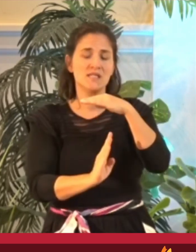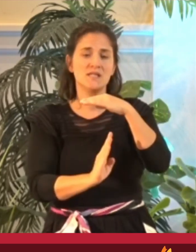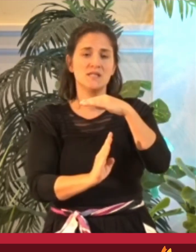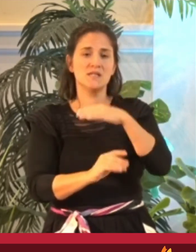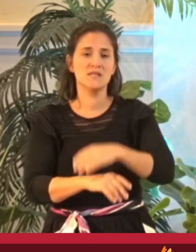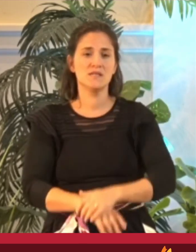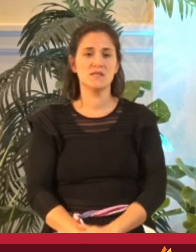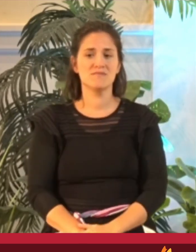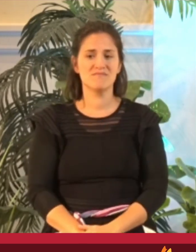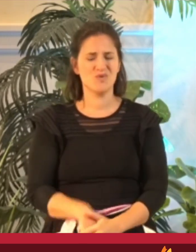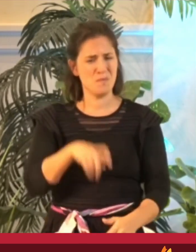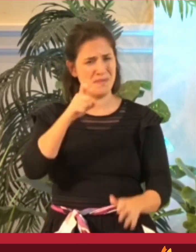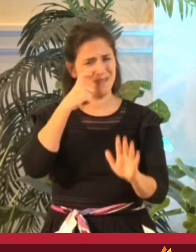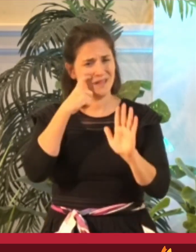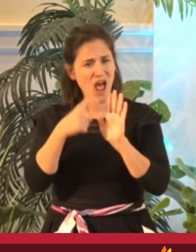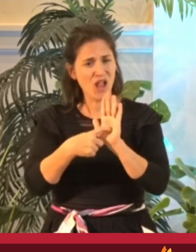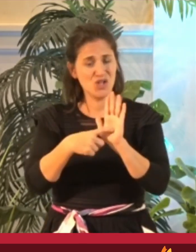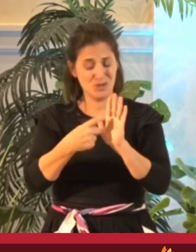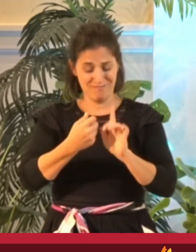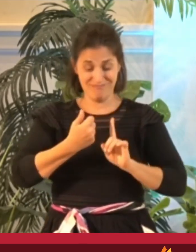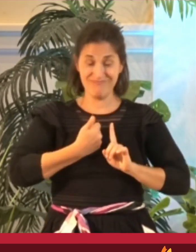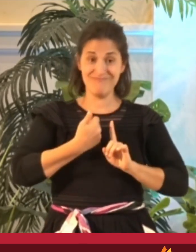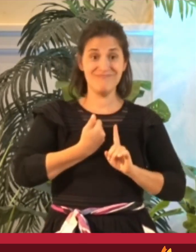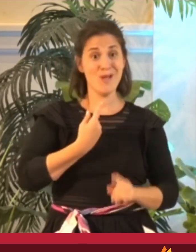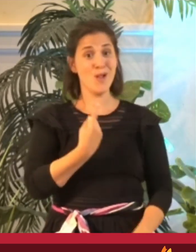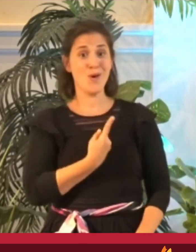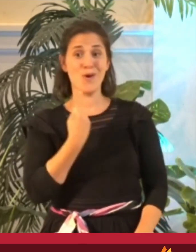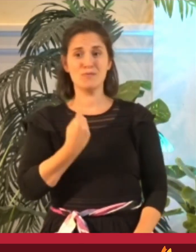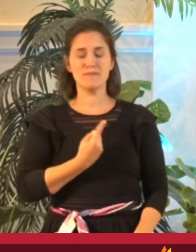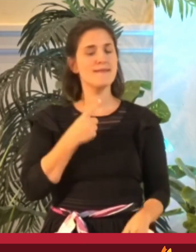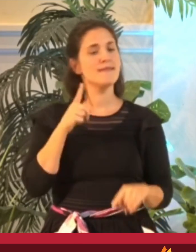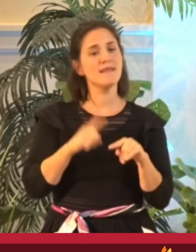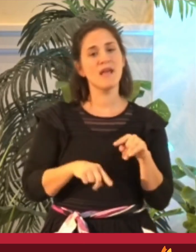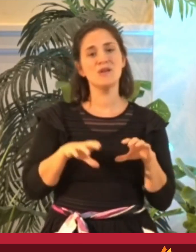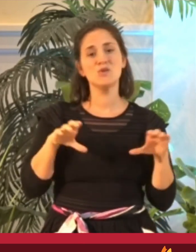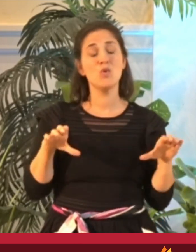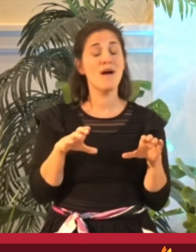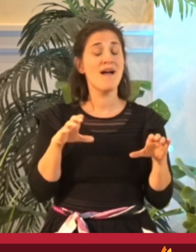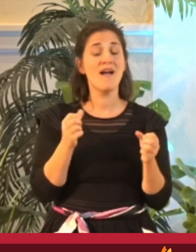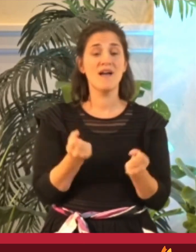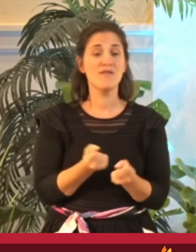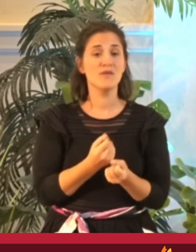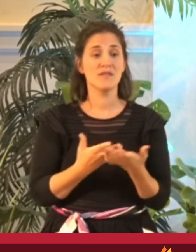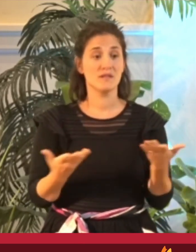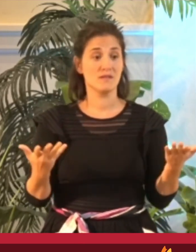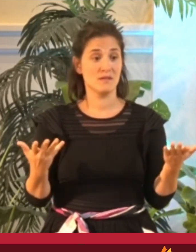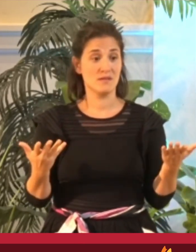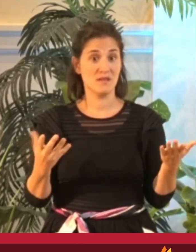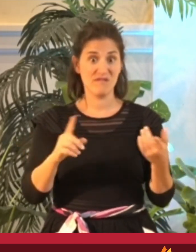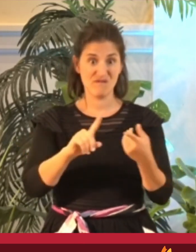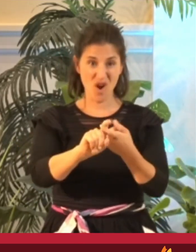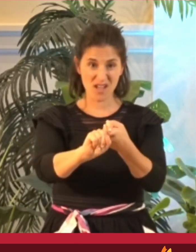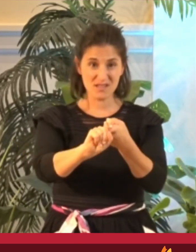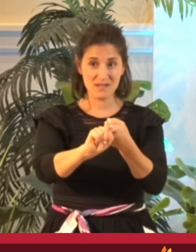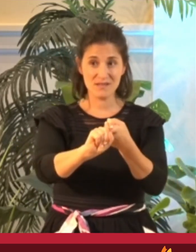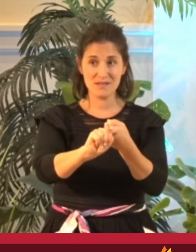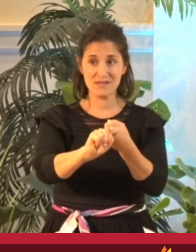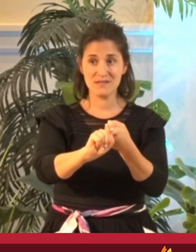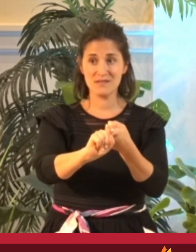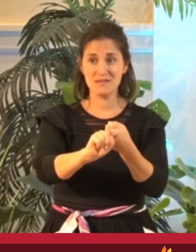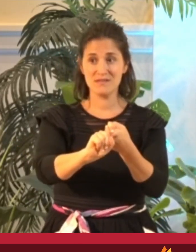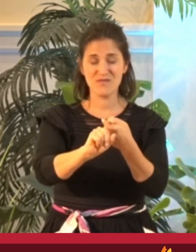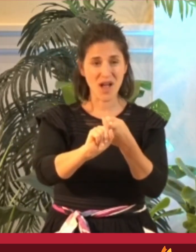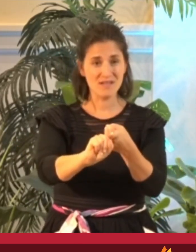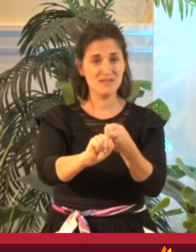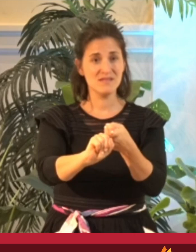acknowledging that we cannot do everything alone. And friends, we are not